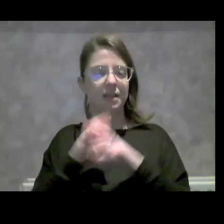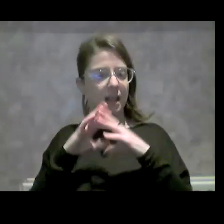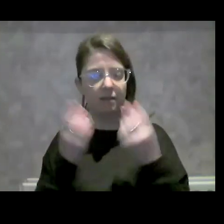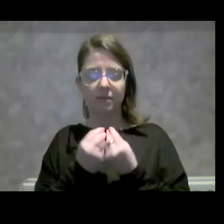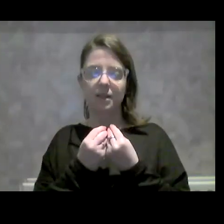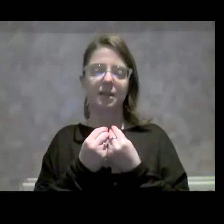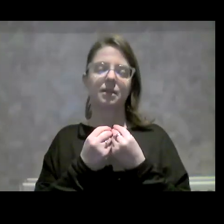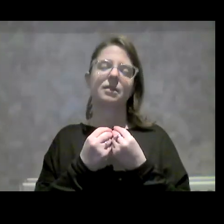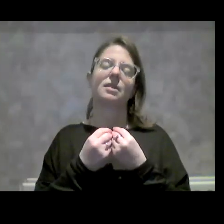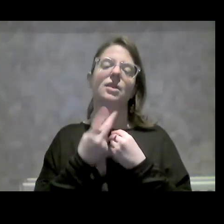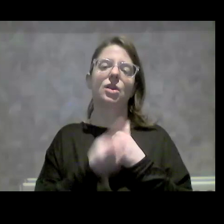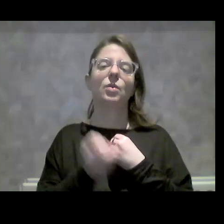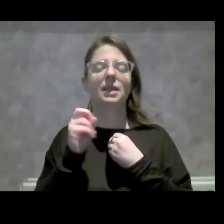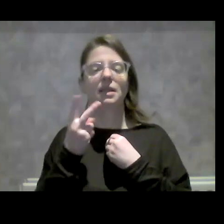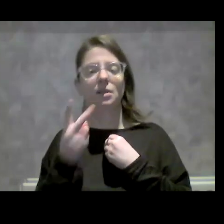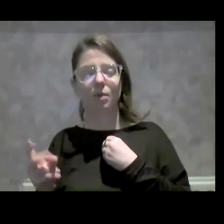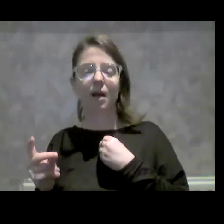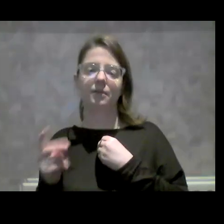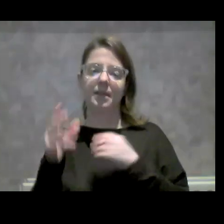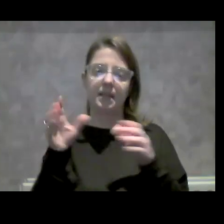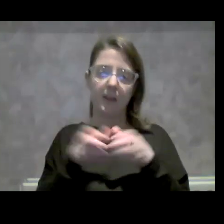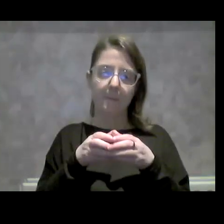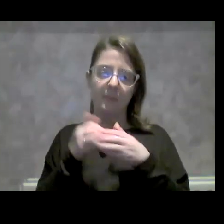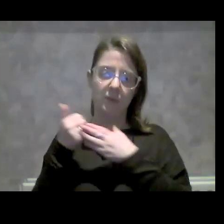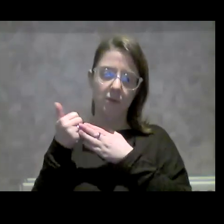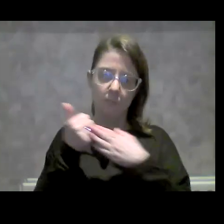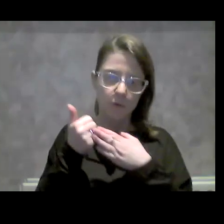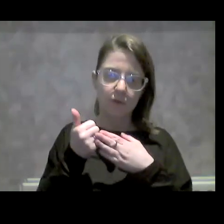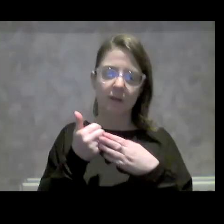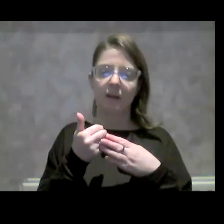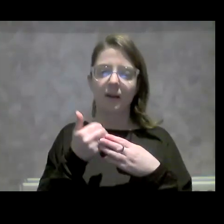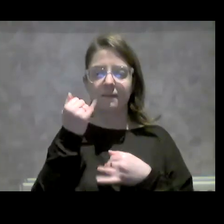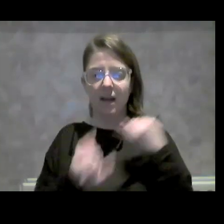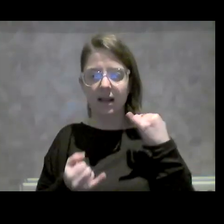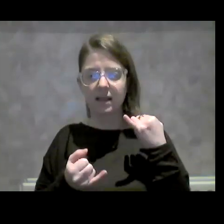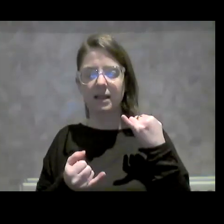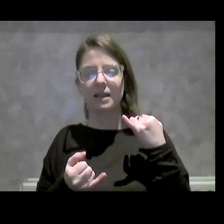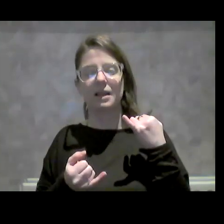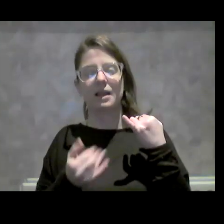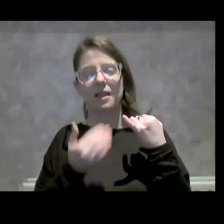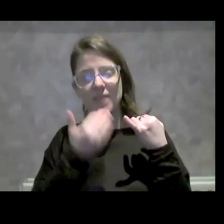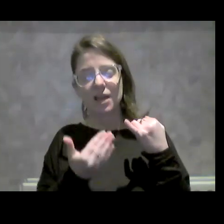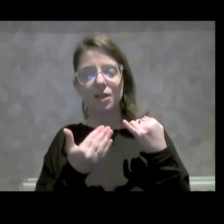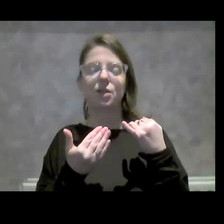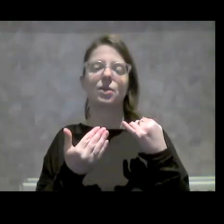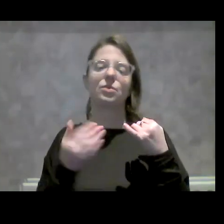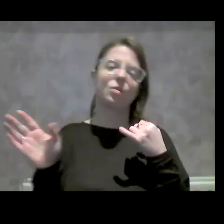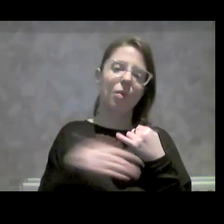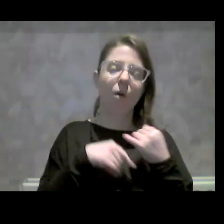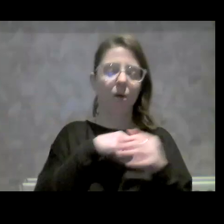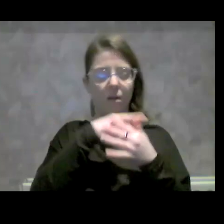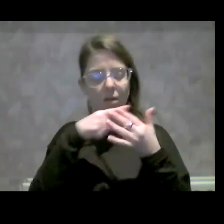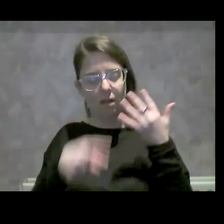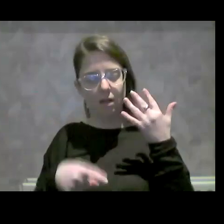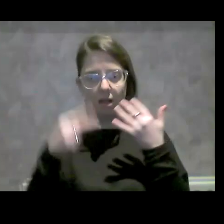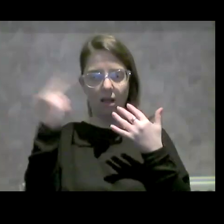Together 2012 team for their support. And finally, once more, just a massive thank you to Evan Gwen, B Jones,